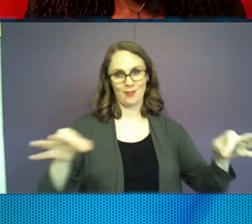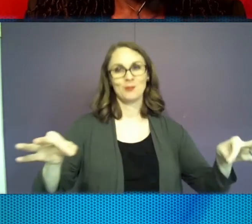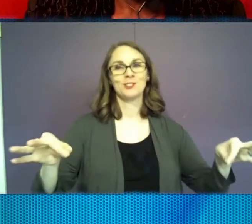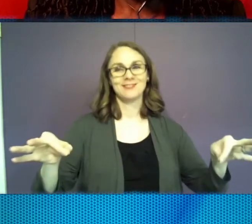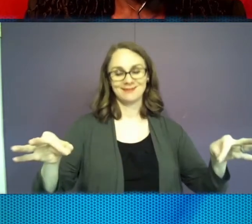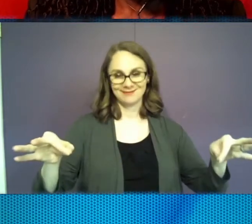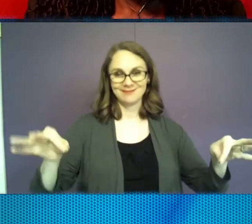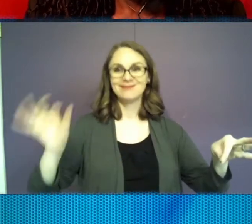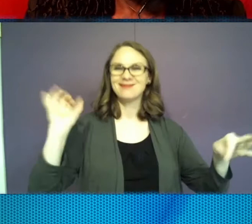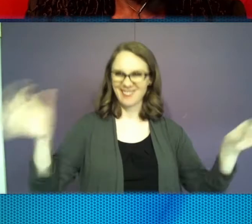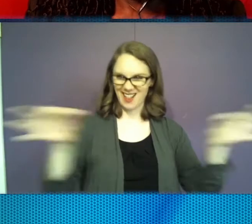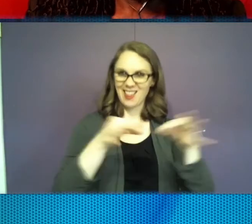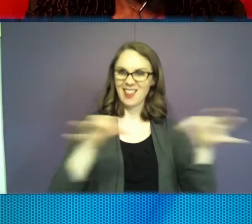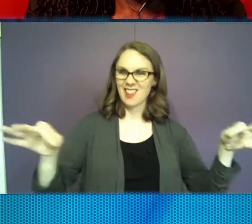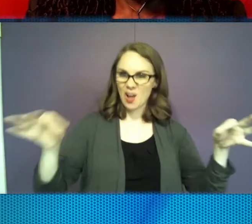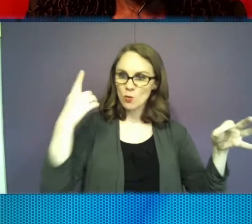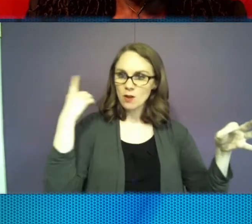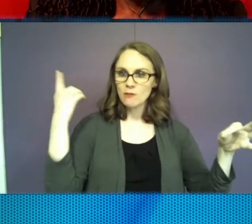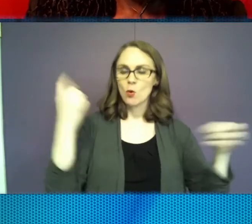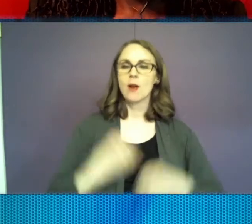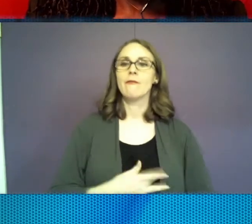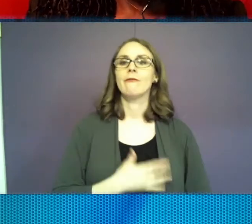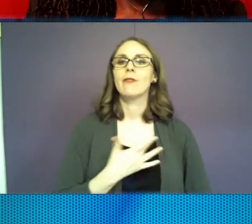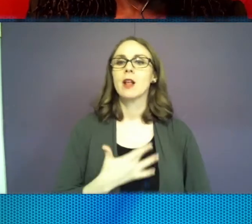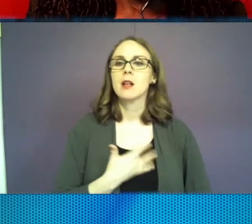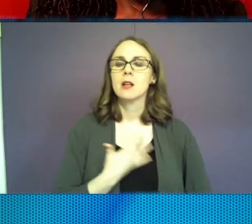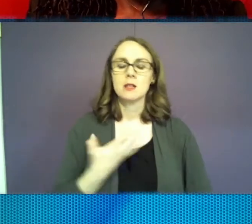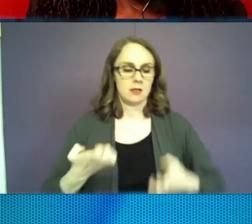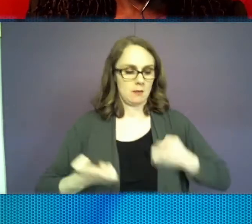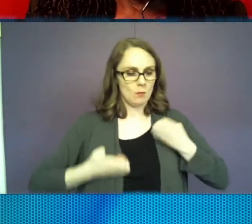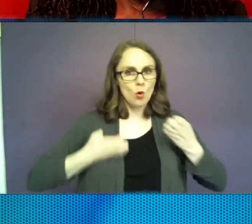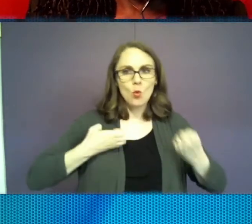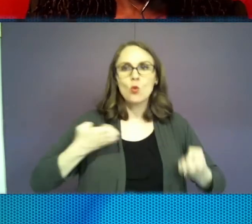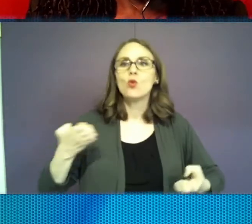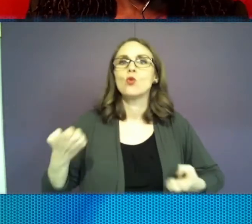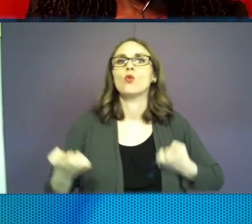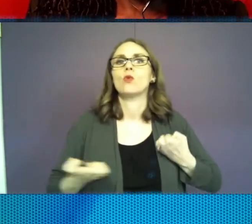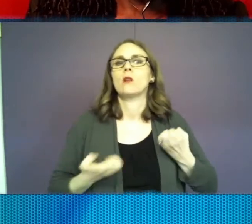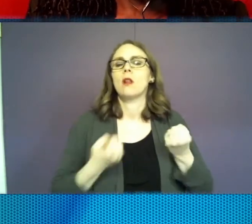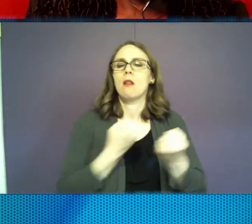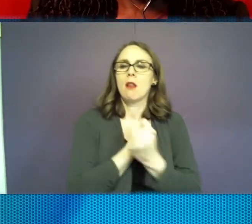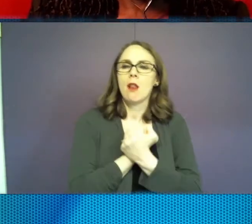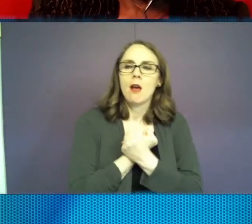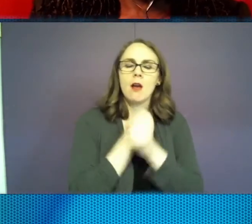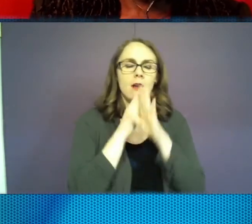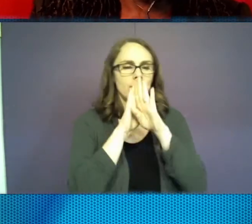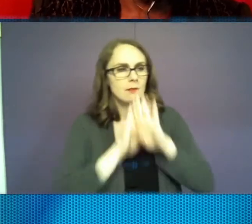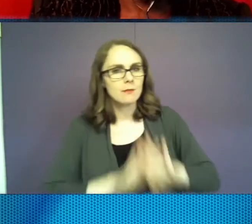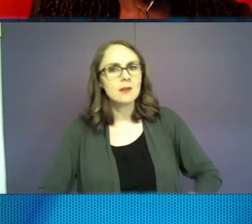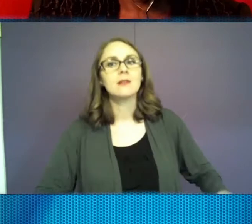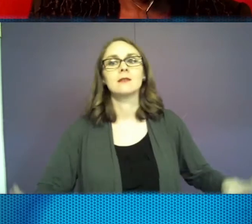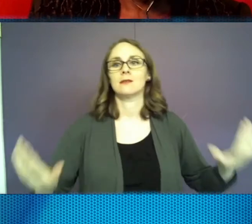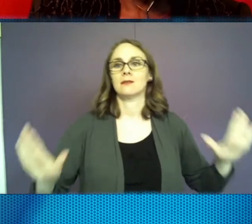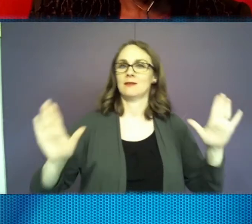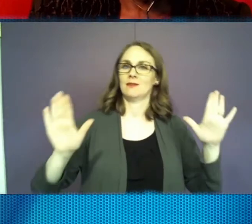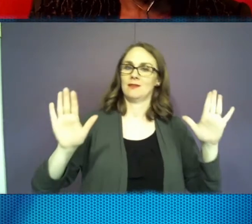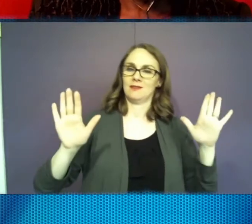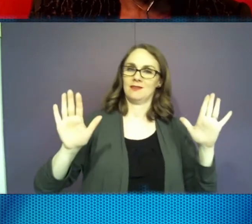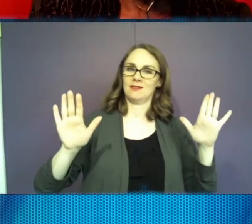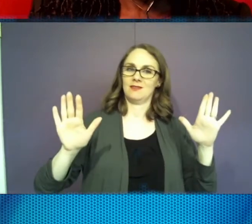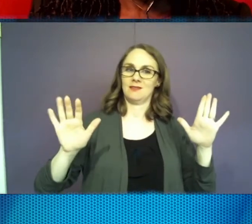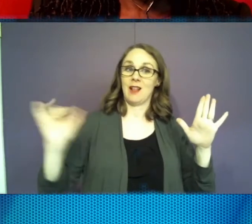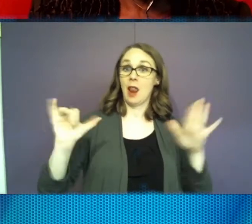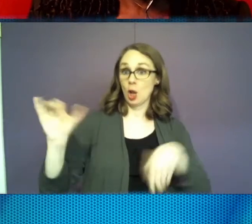the language for the feeling, for the emotion, for the love, for the peace. It always, like at the